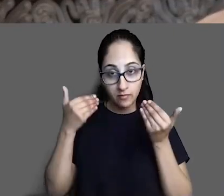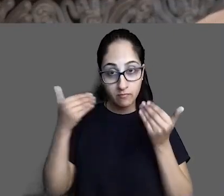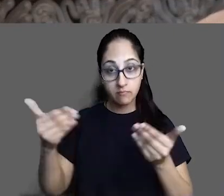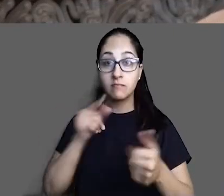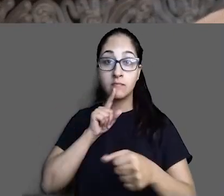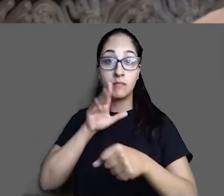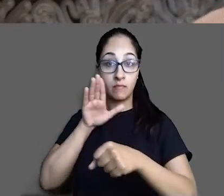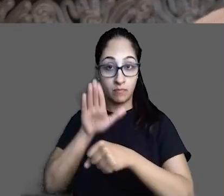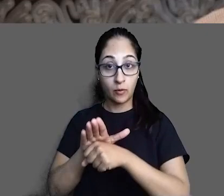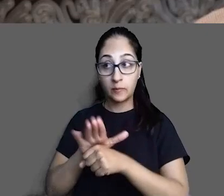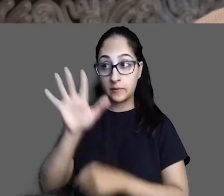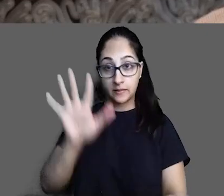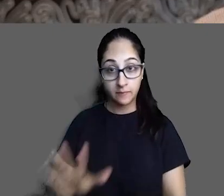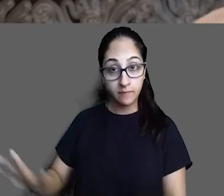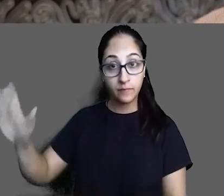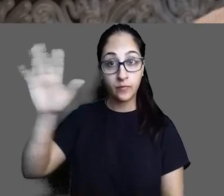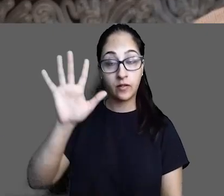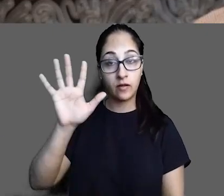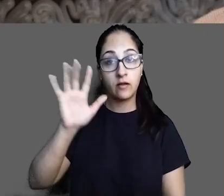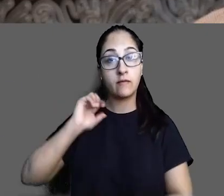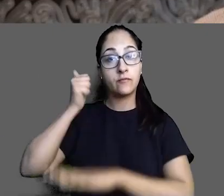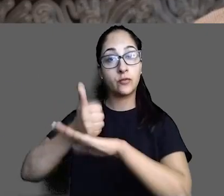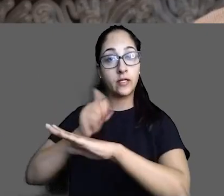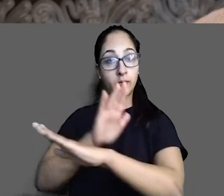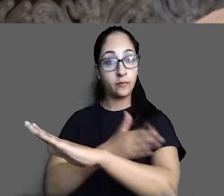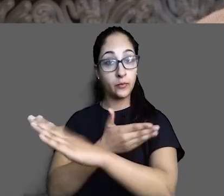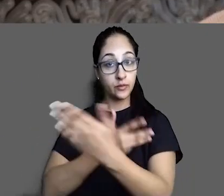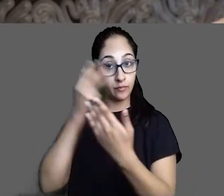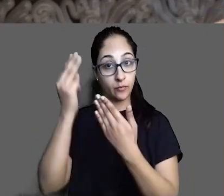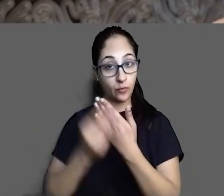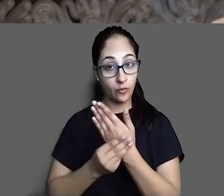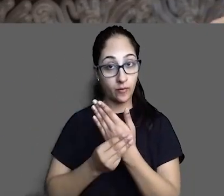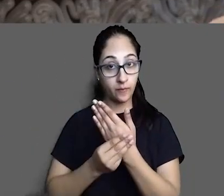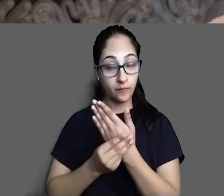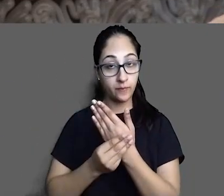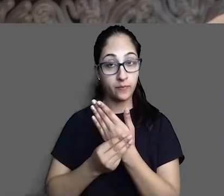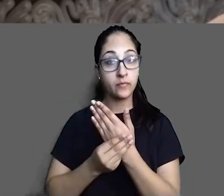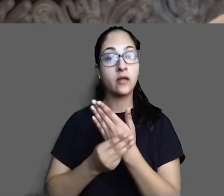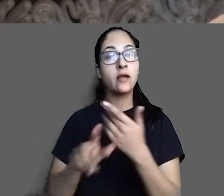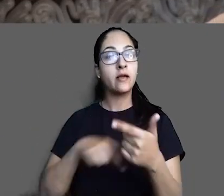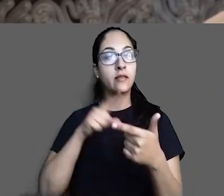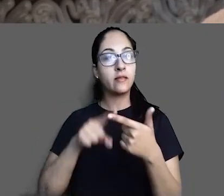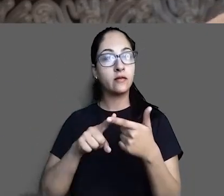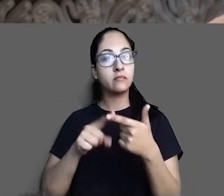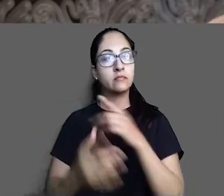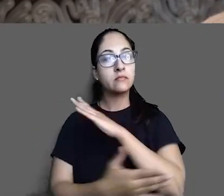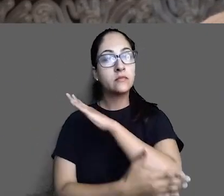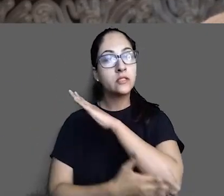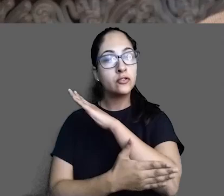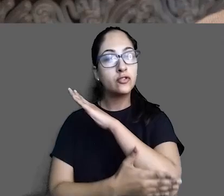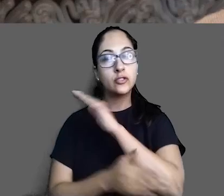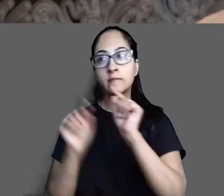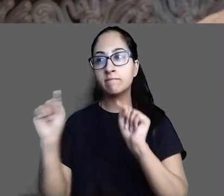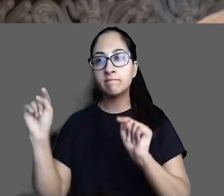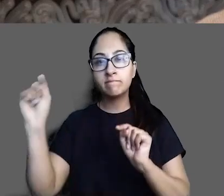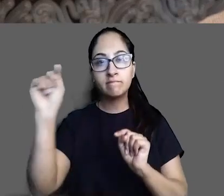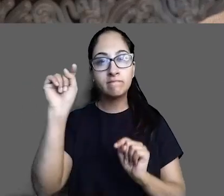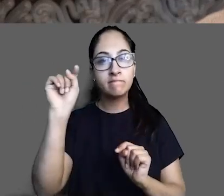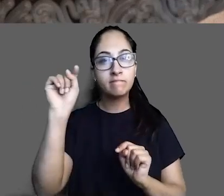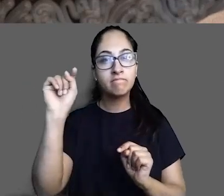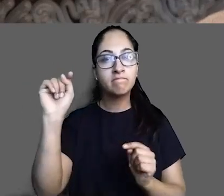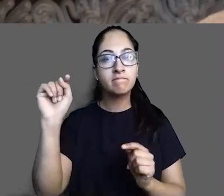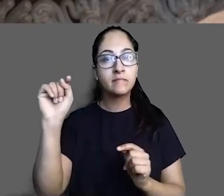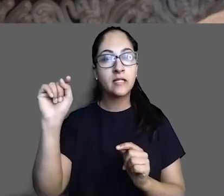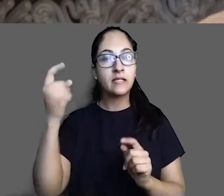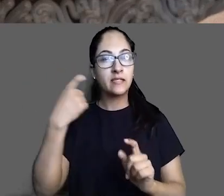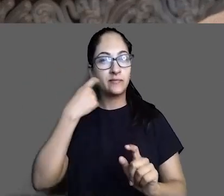later, Afghanistan, what happened is that the countries were just coming out from